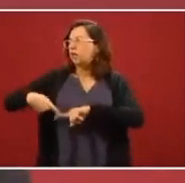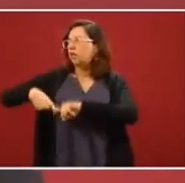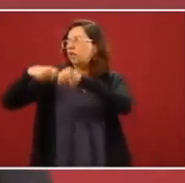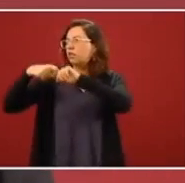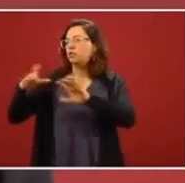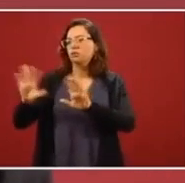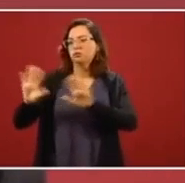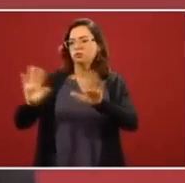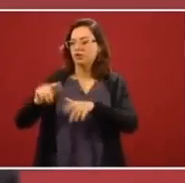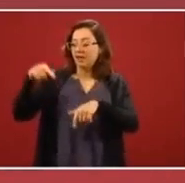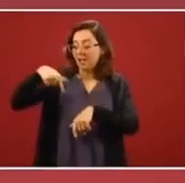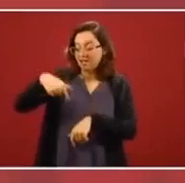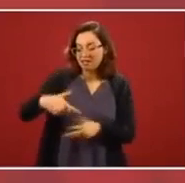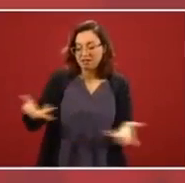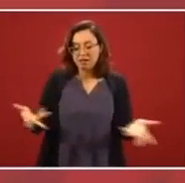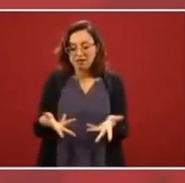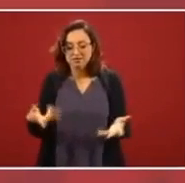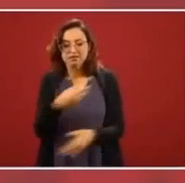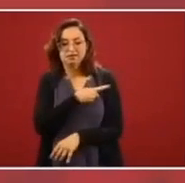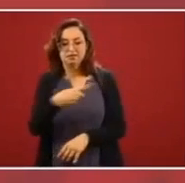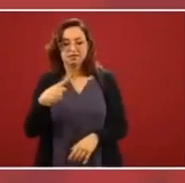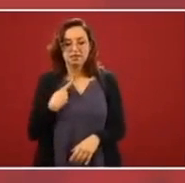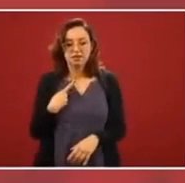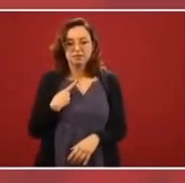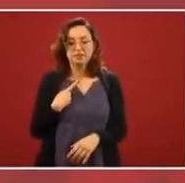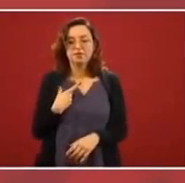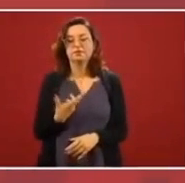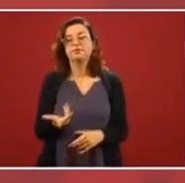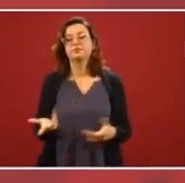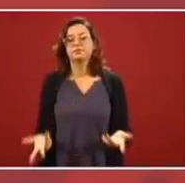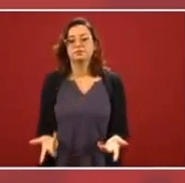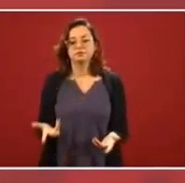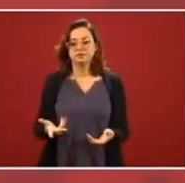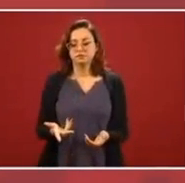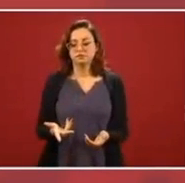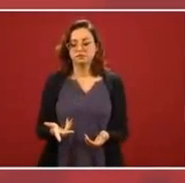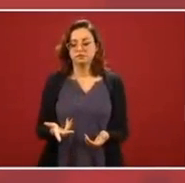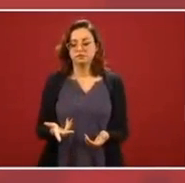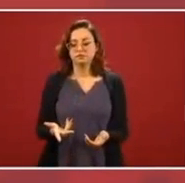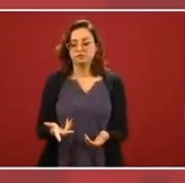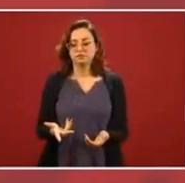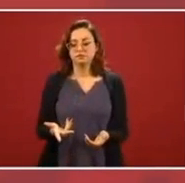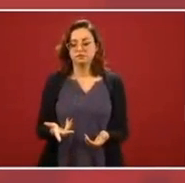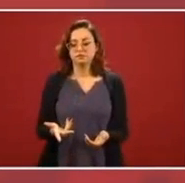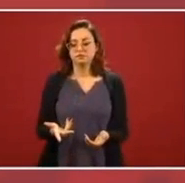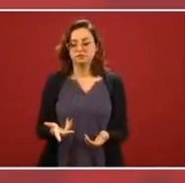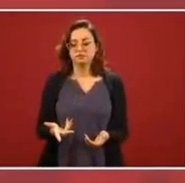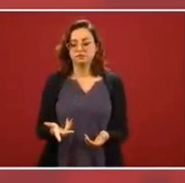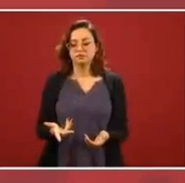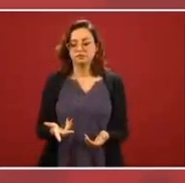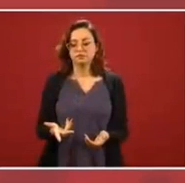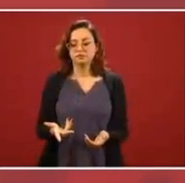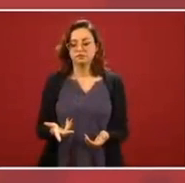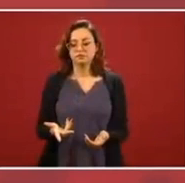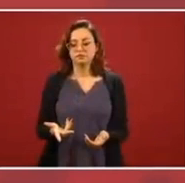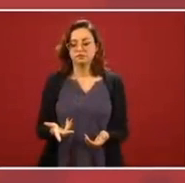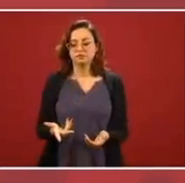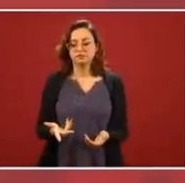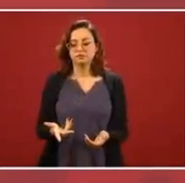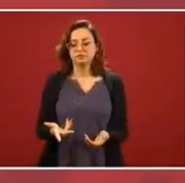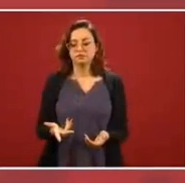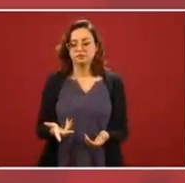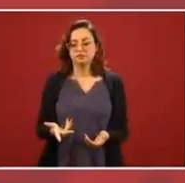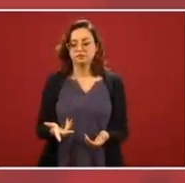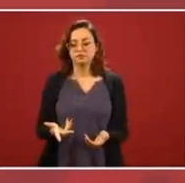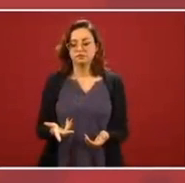debemos de producir todo lo que consumimos. That we need to be able to produce